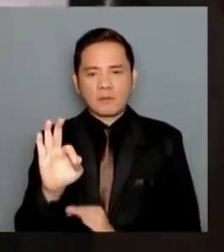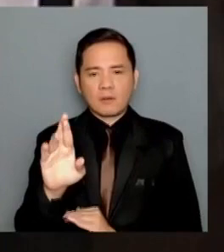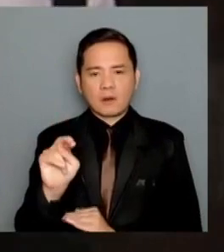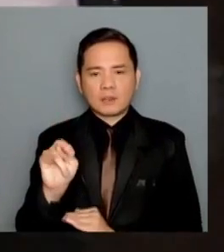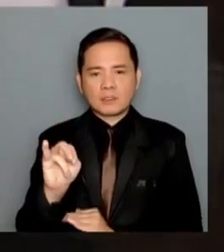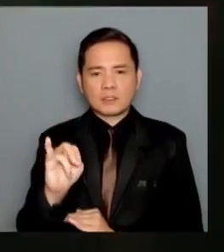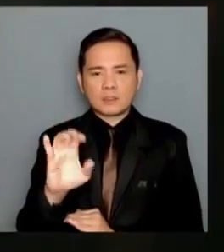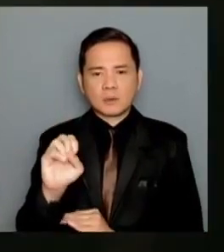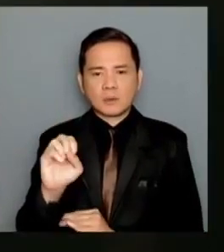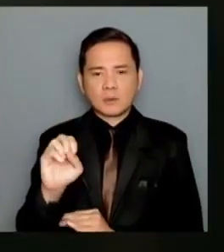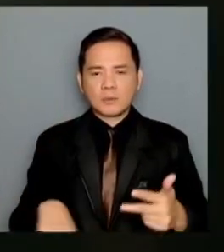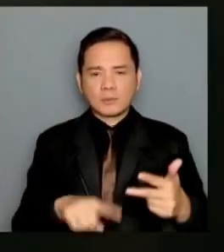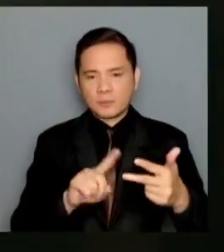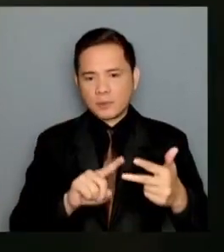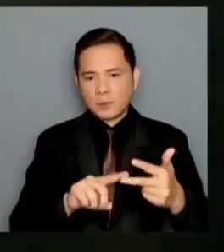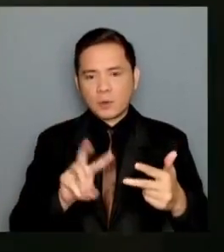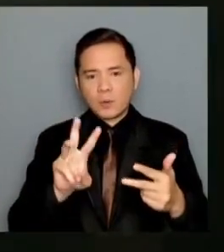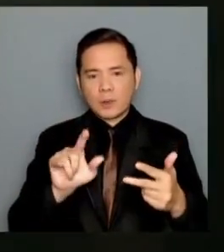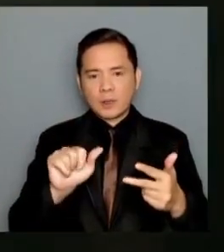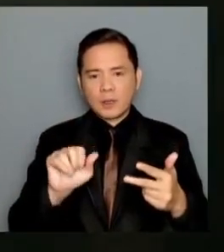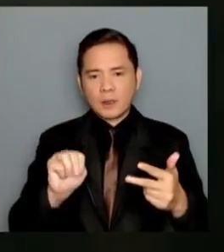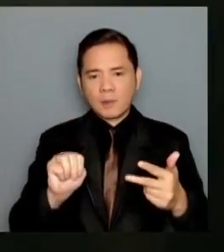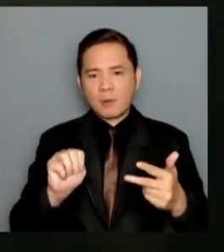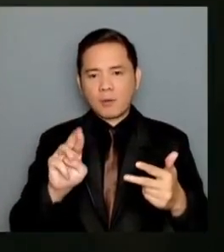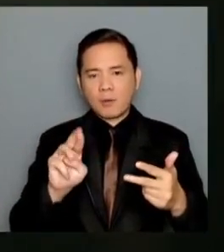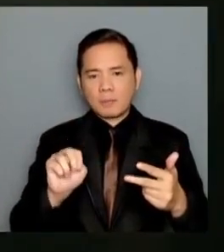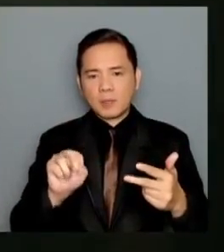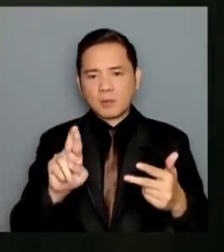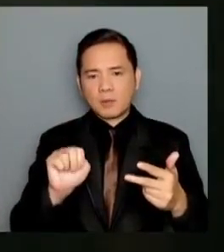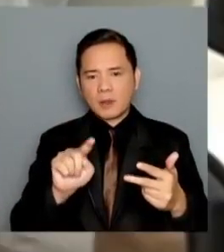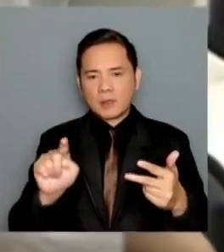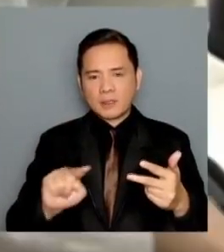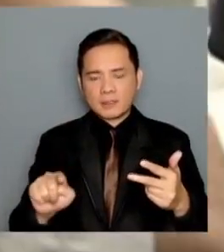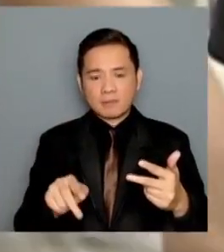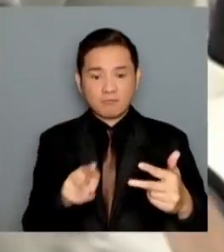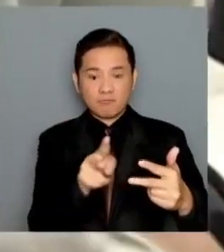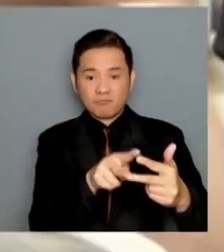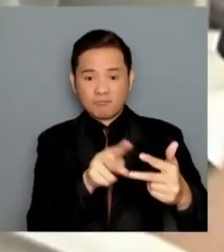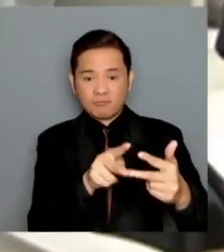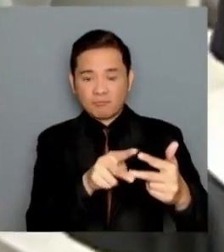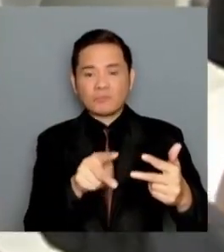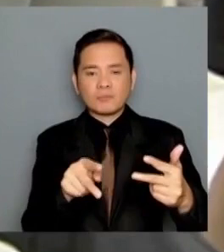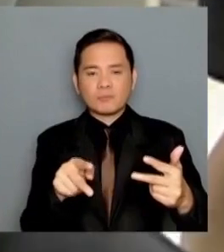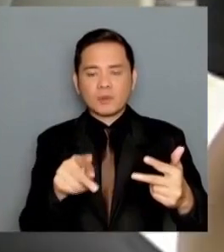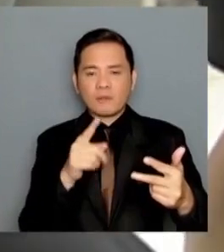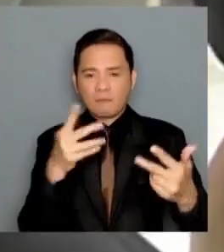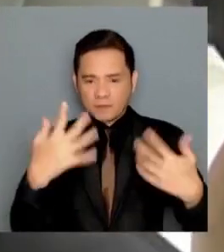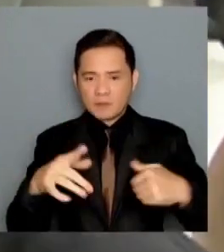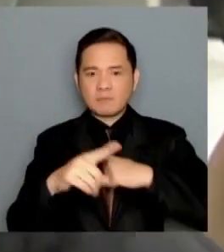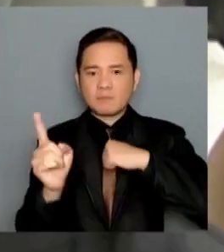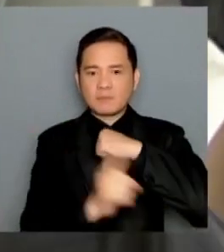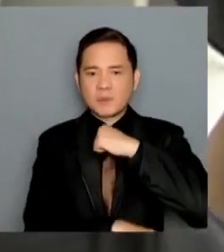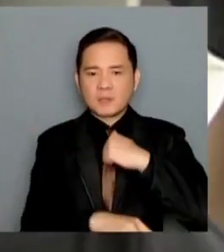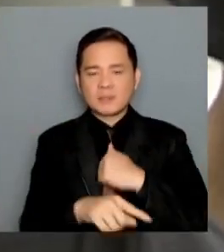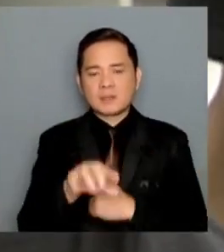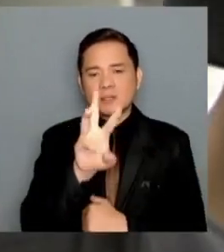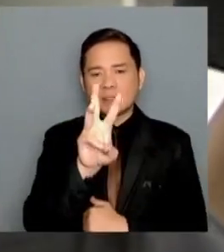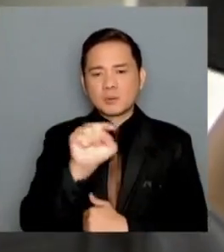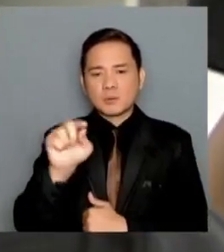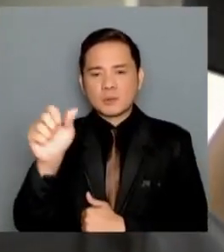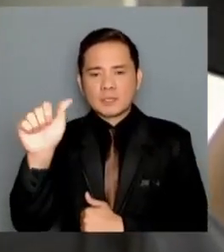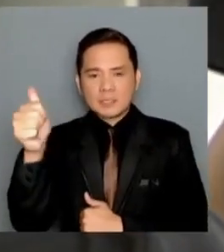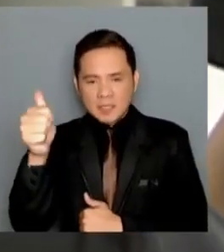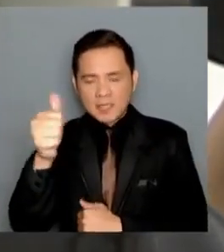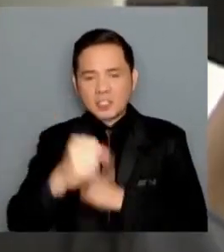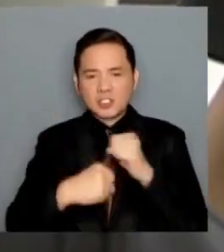Commission chairman William Ramirez. Genuino, Francisco, and Ramirez were sentenced to imprisonment of 6 to 10 years each, as